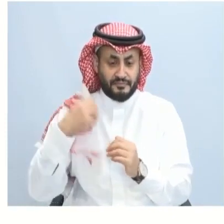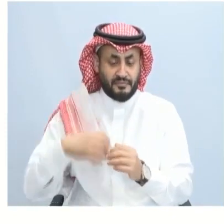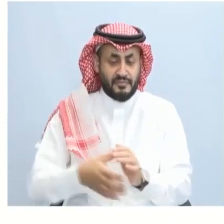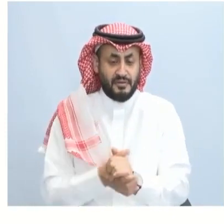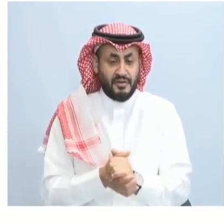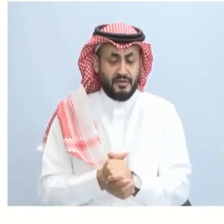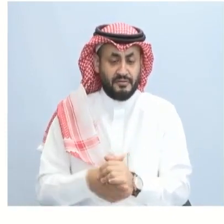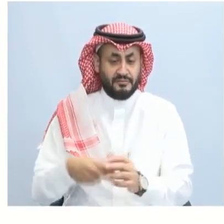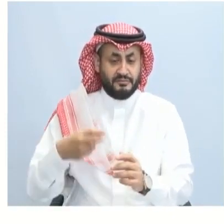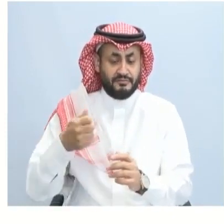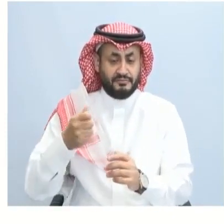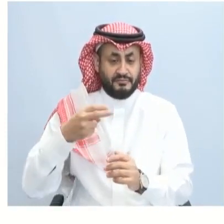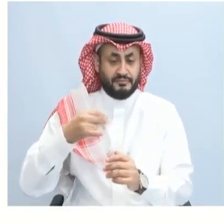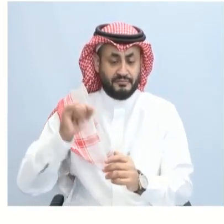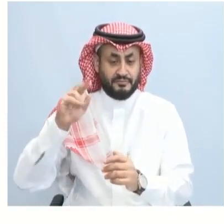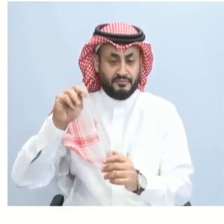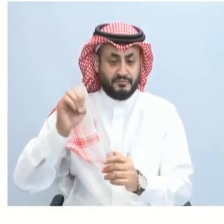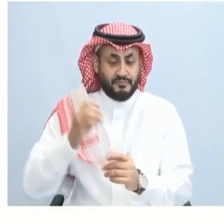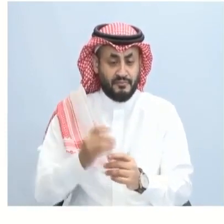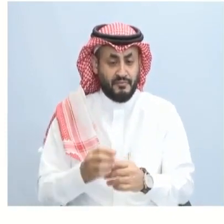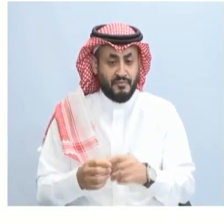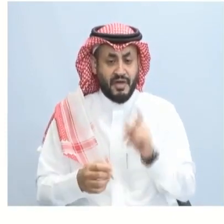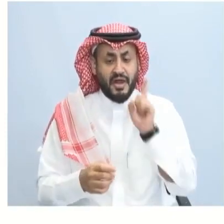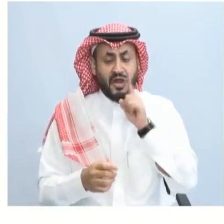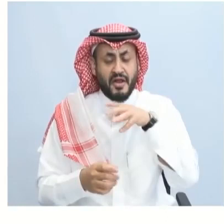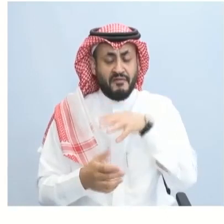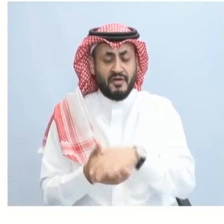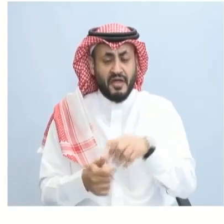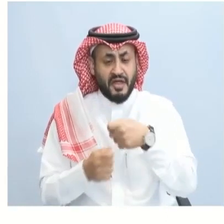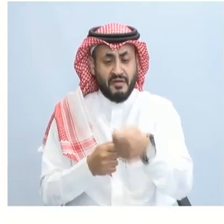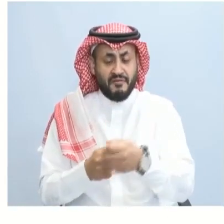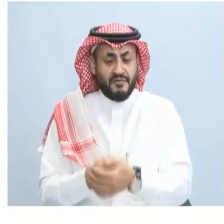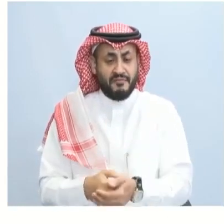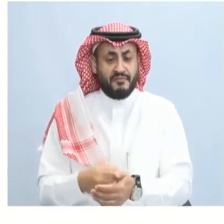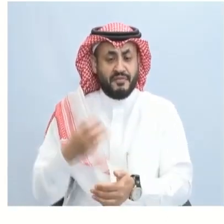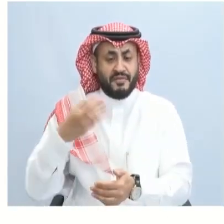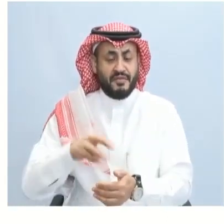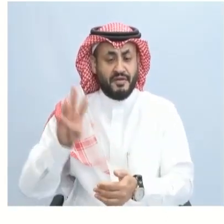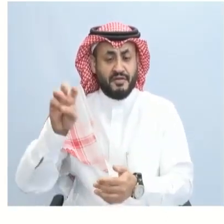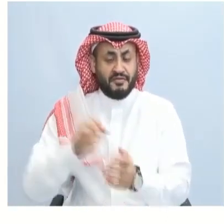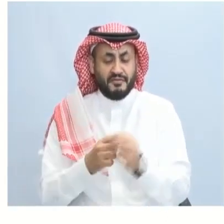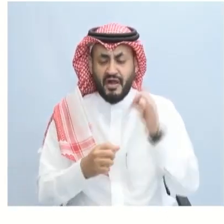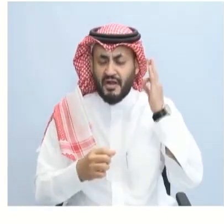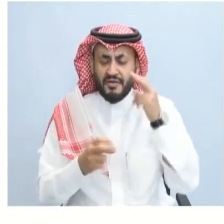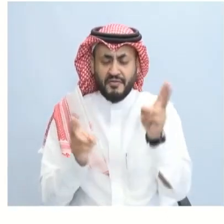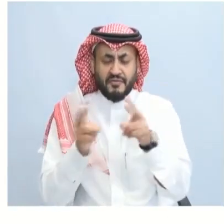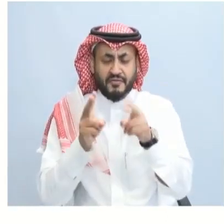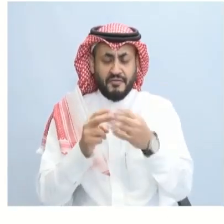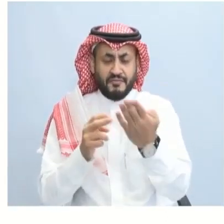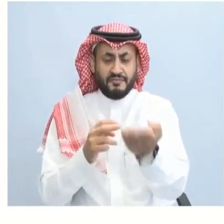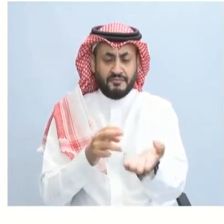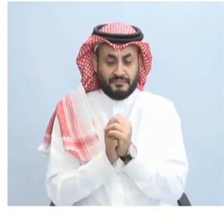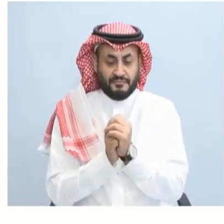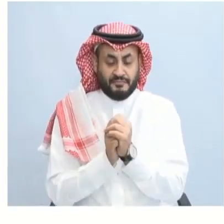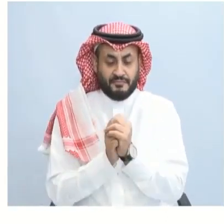him 30,000 for graduation. Listen to the conversation between Ahmed and Ibrahim. Now we're going to